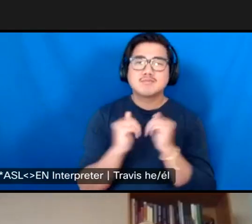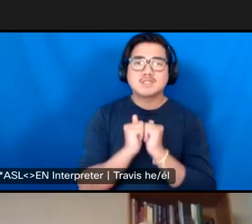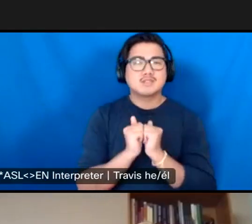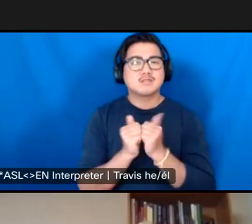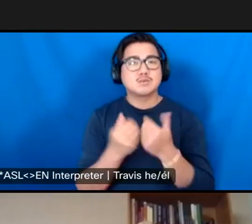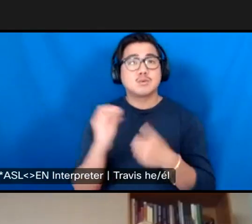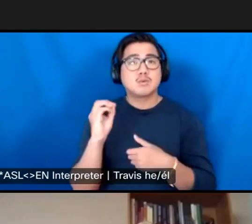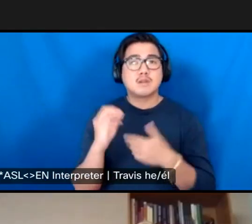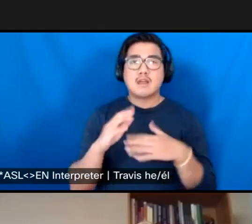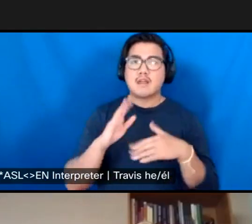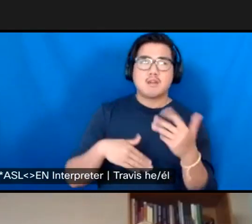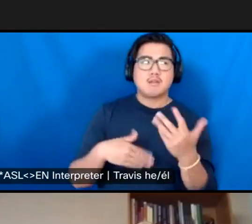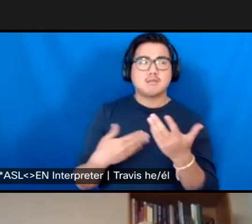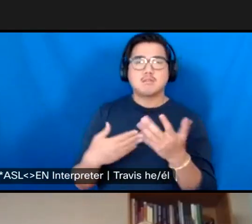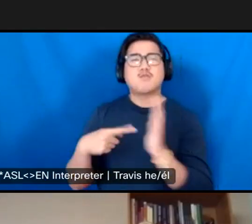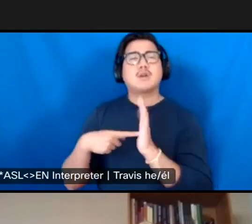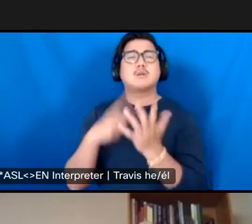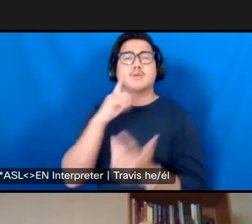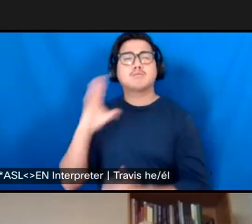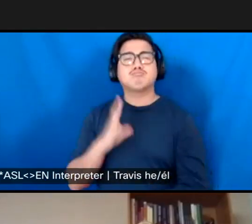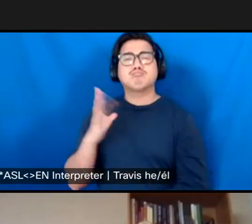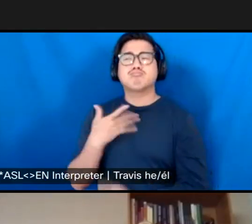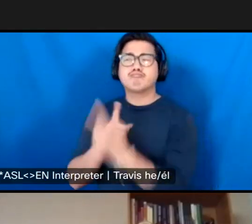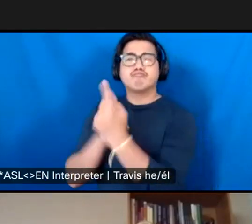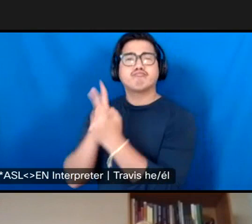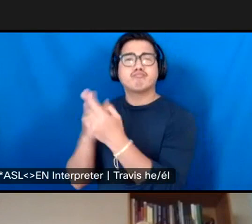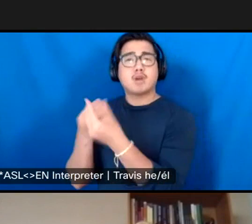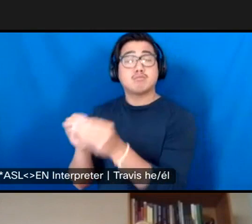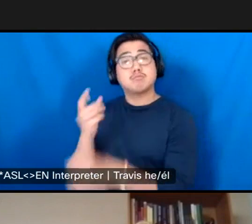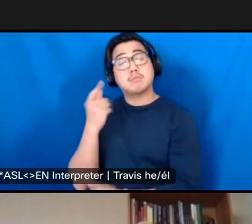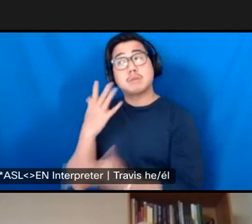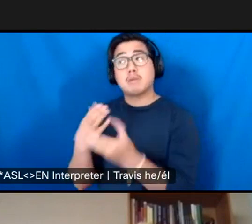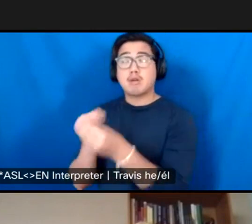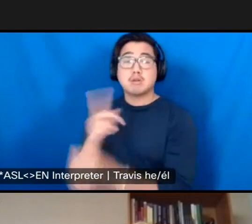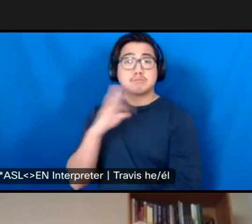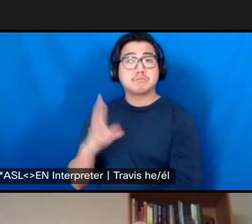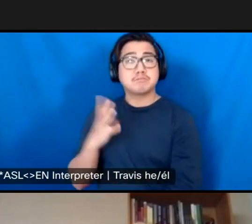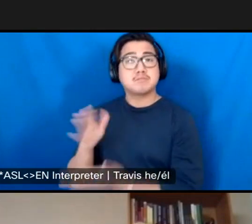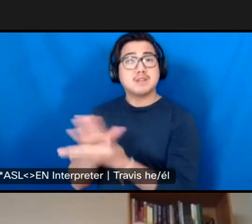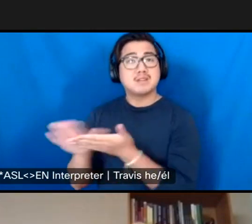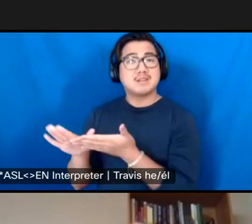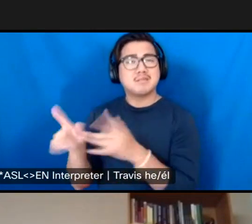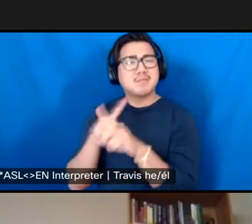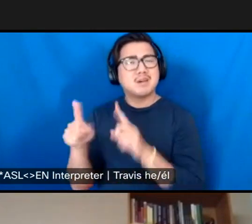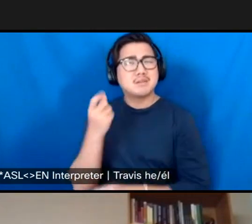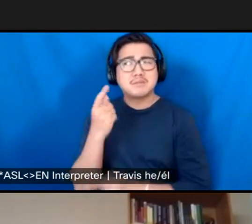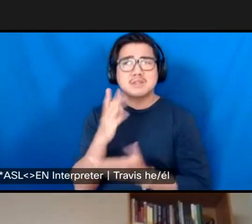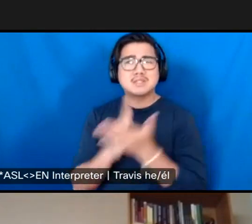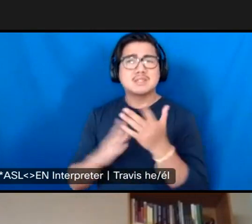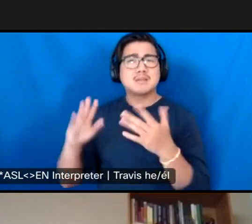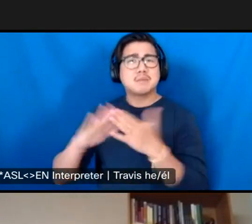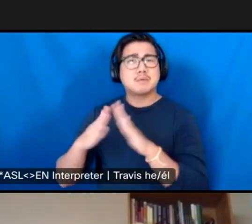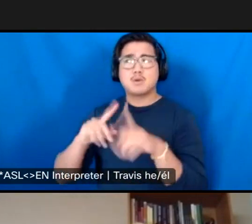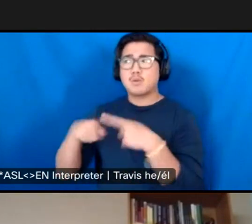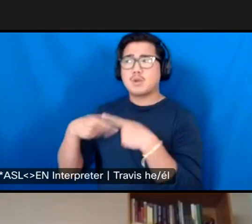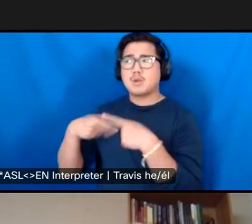office, four walls. It might be a very nice office, but understanding that for some folks that is a trigger. Some